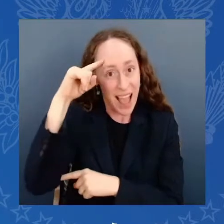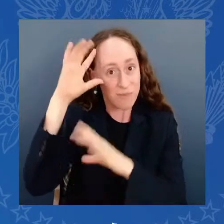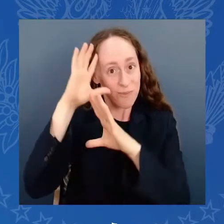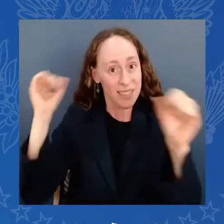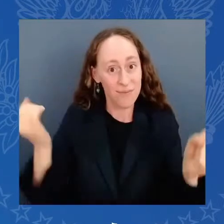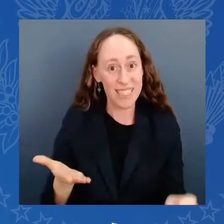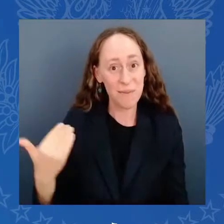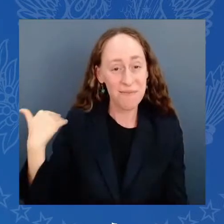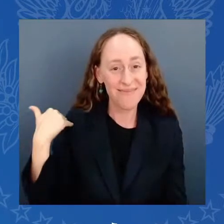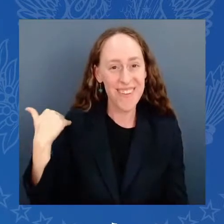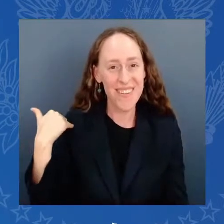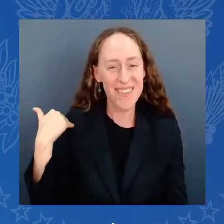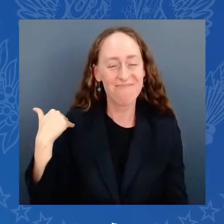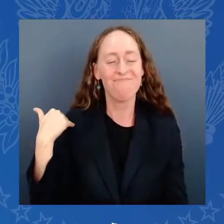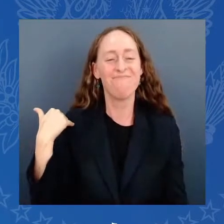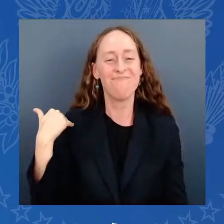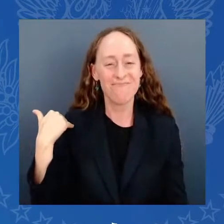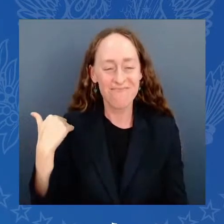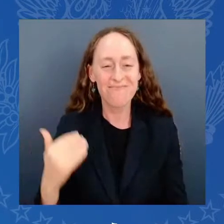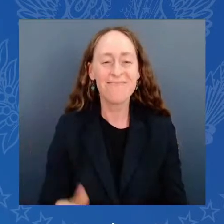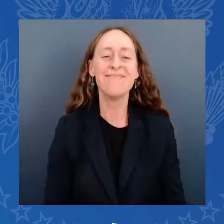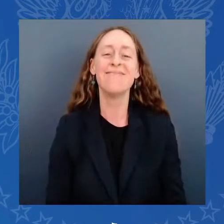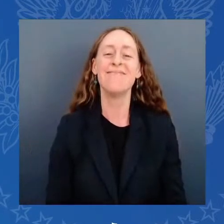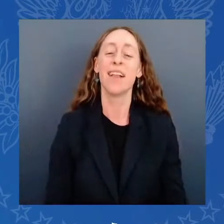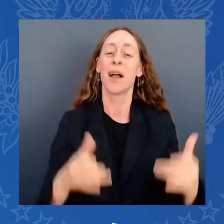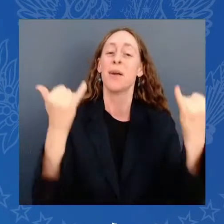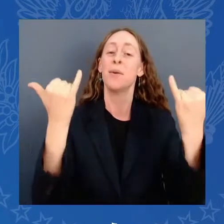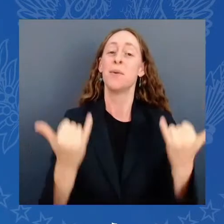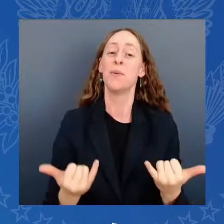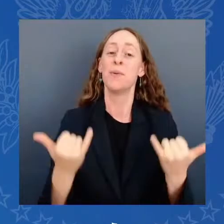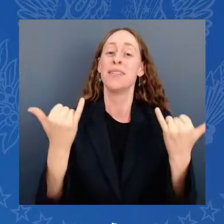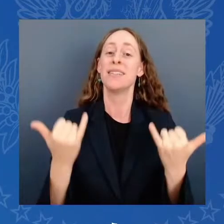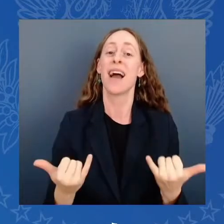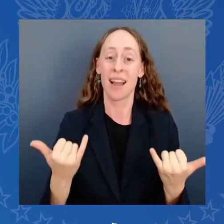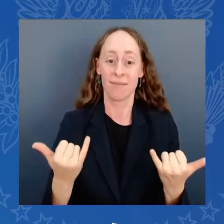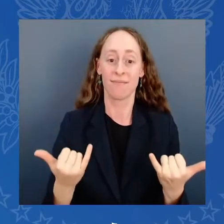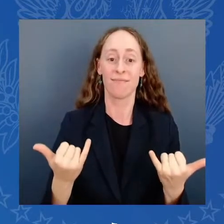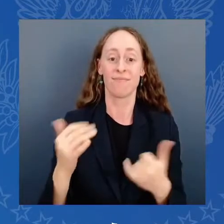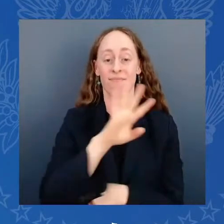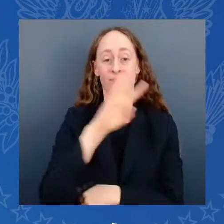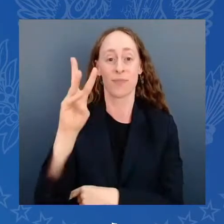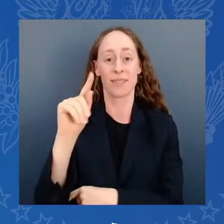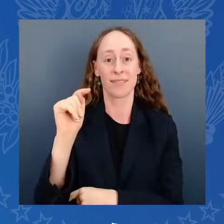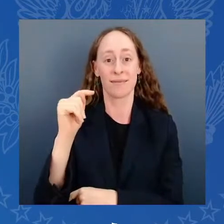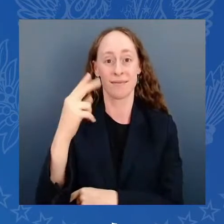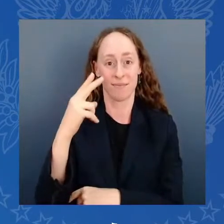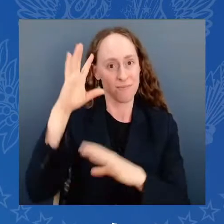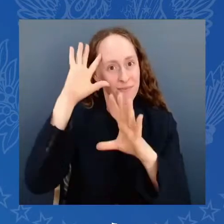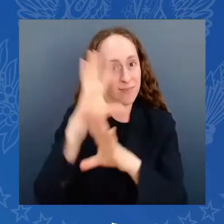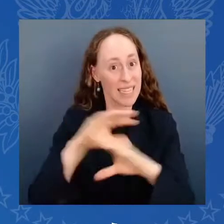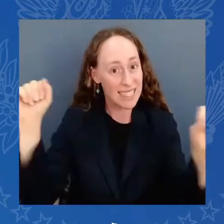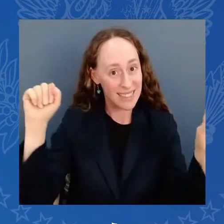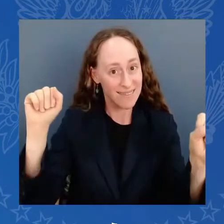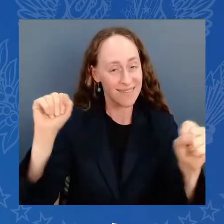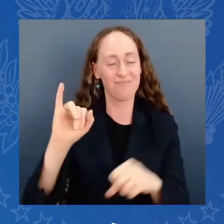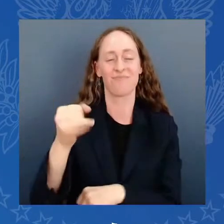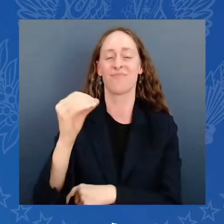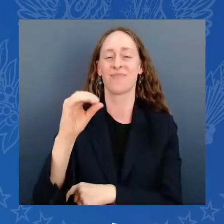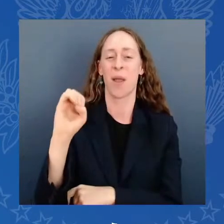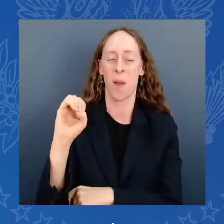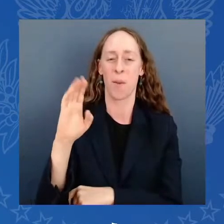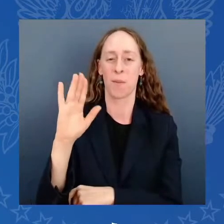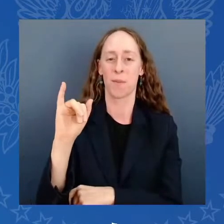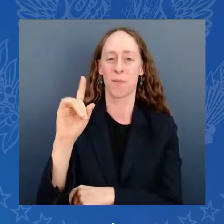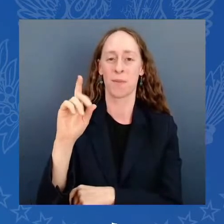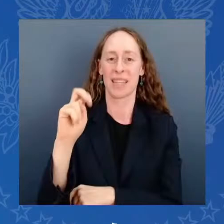welcome the 46th president, Joe Biden, who has made the central cause of his presidency the preservation and strengthening